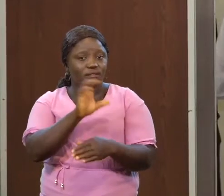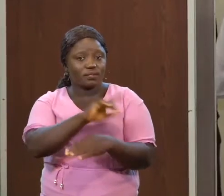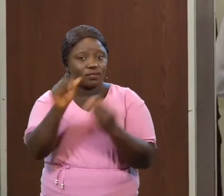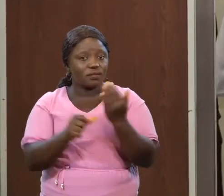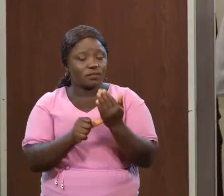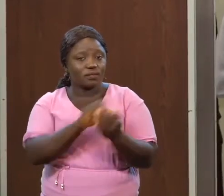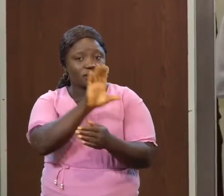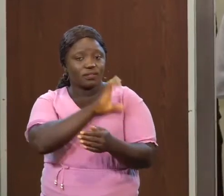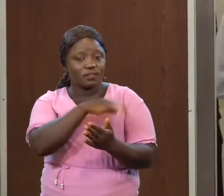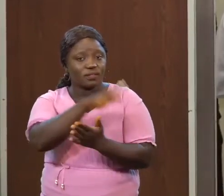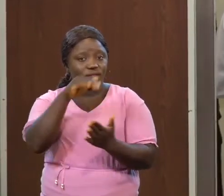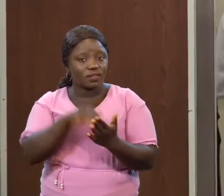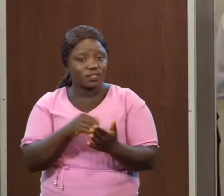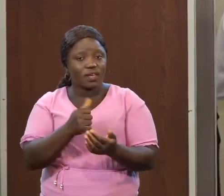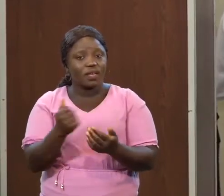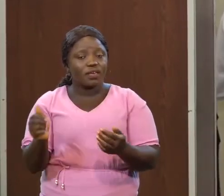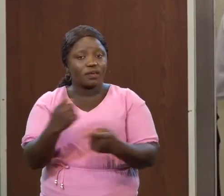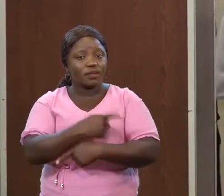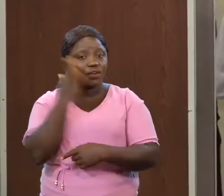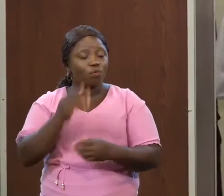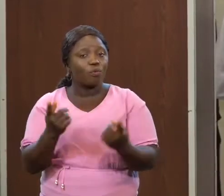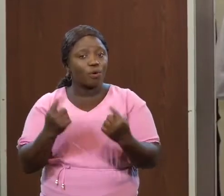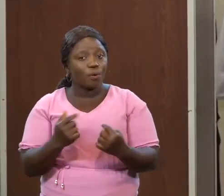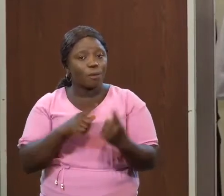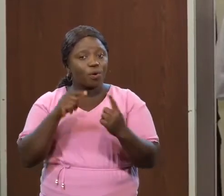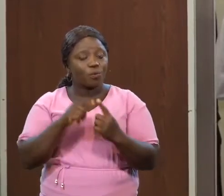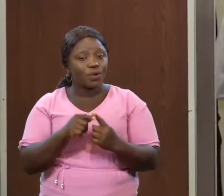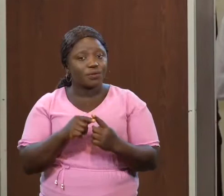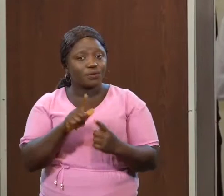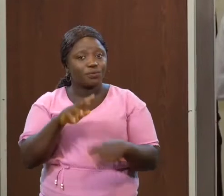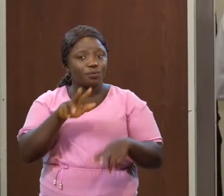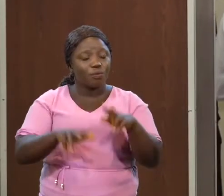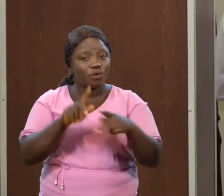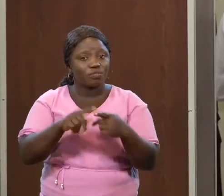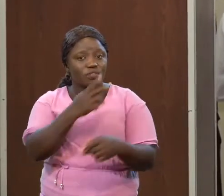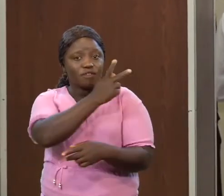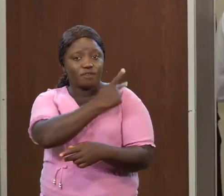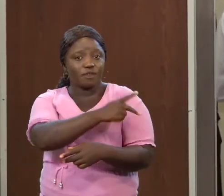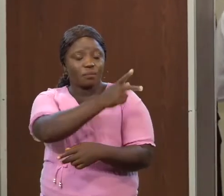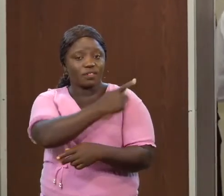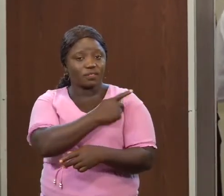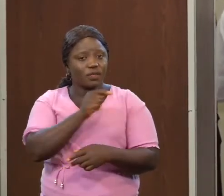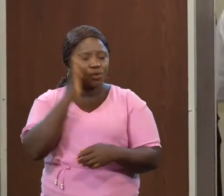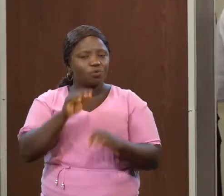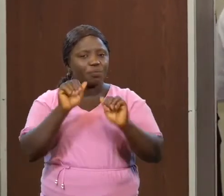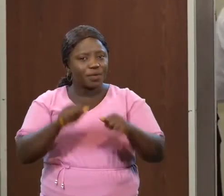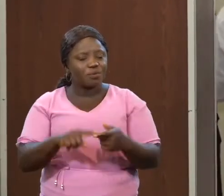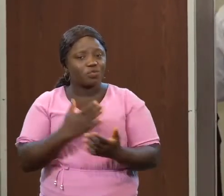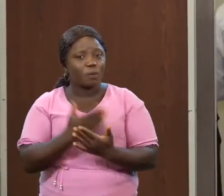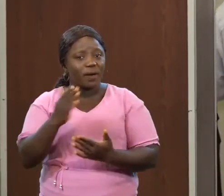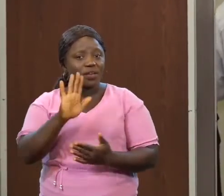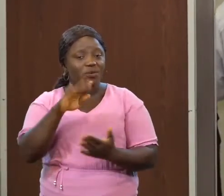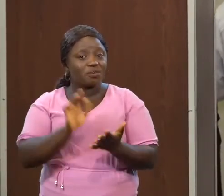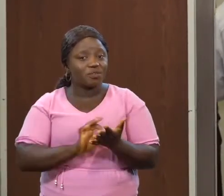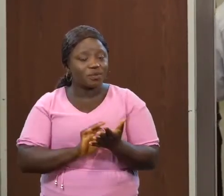Citizens Center, the day will come when you walk into a pharmacy, you'll be able to buy